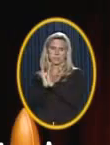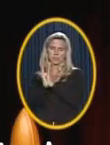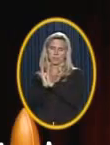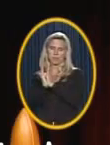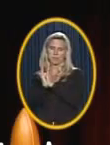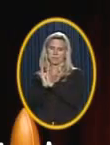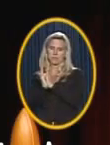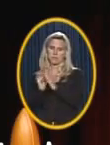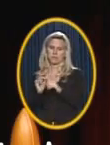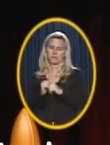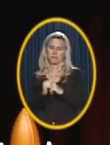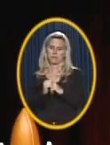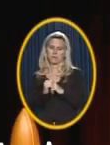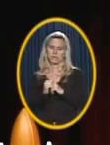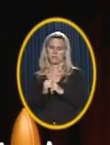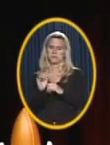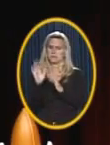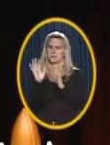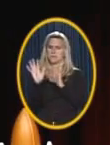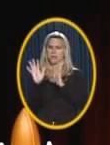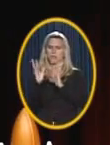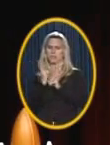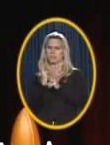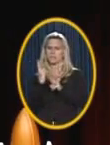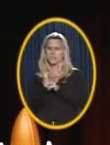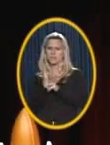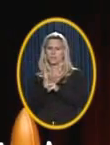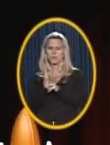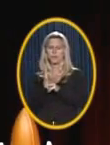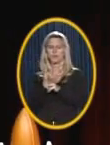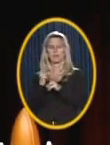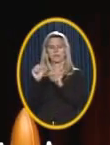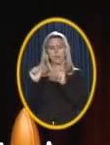shuttle. It is a marvelous vehicle with what it can do,